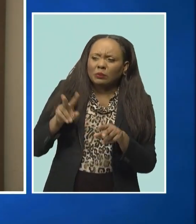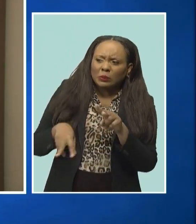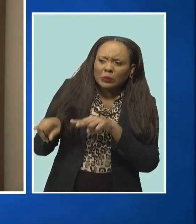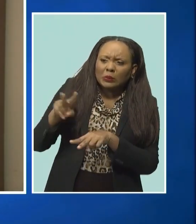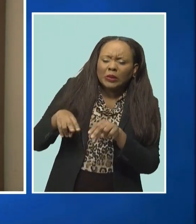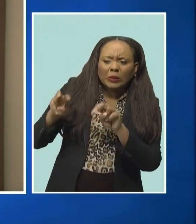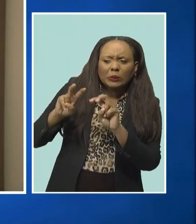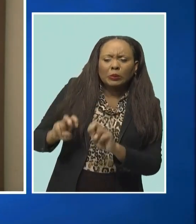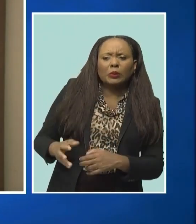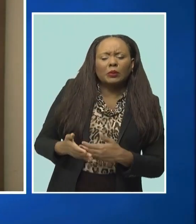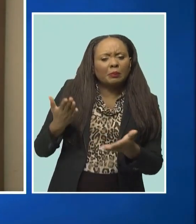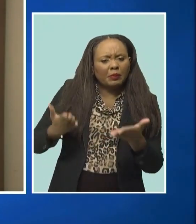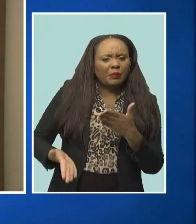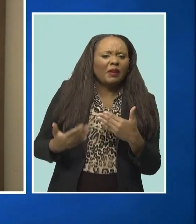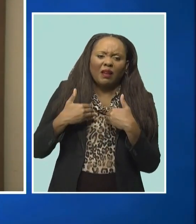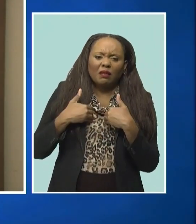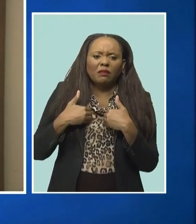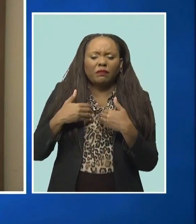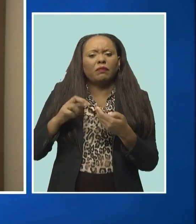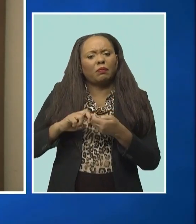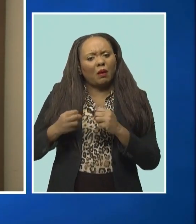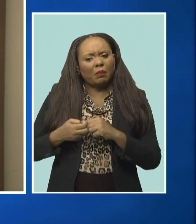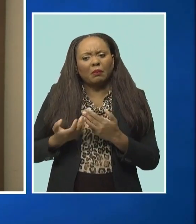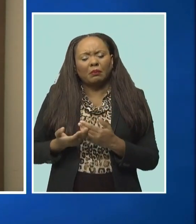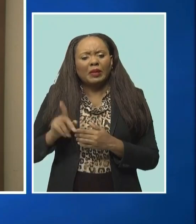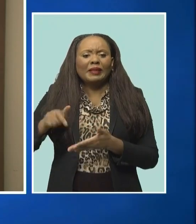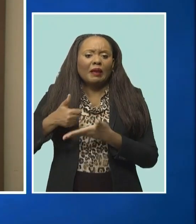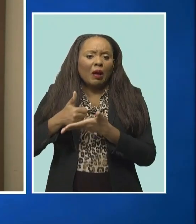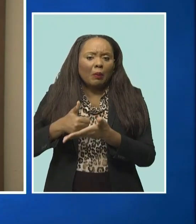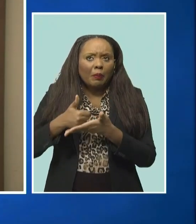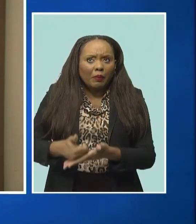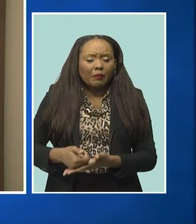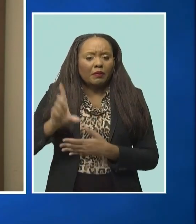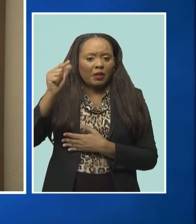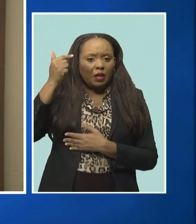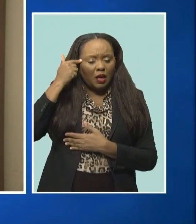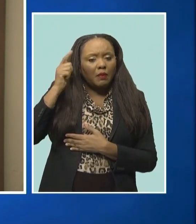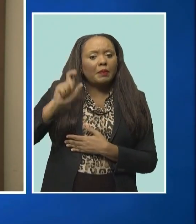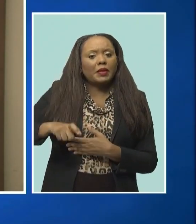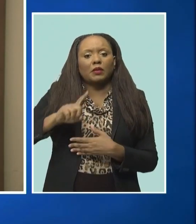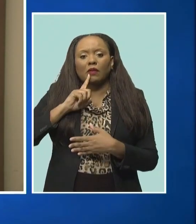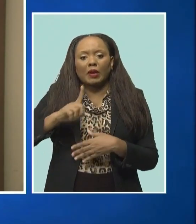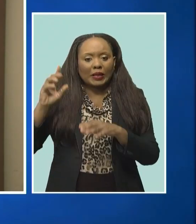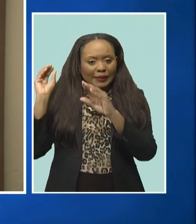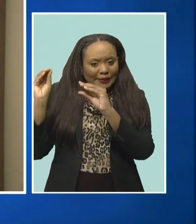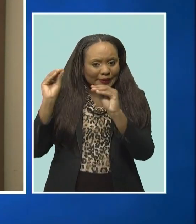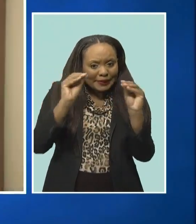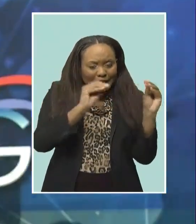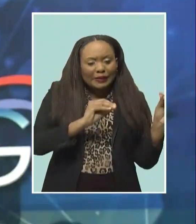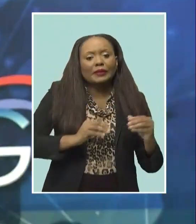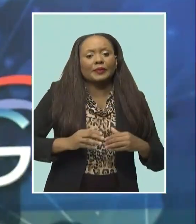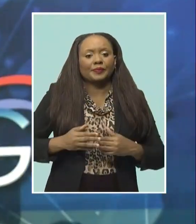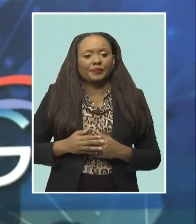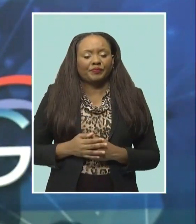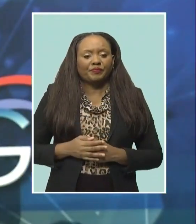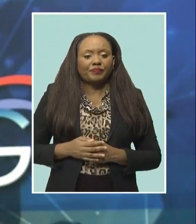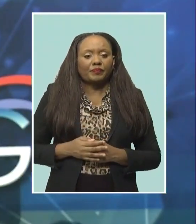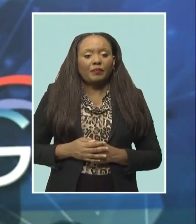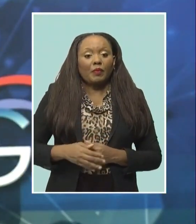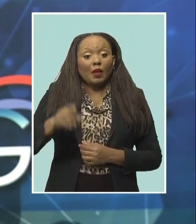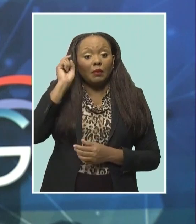Brown. She made the announcement as she spoke to the media at the Healthy Caribbean Coalition's meeting on accelerating the removal